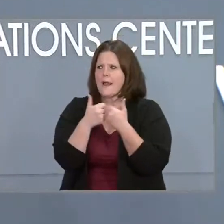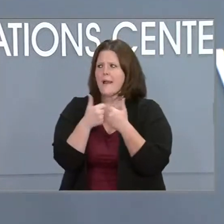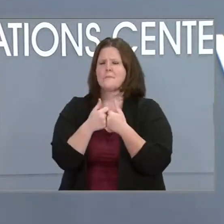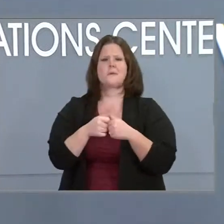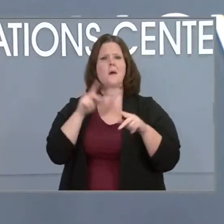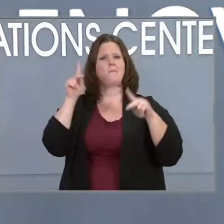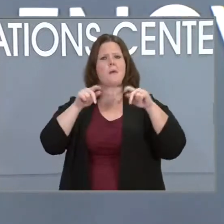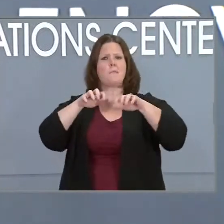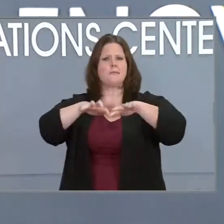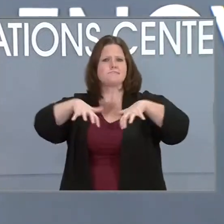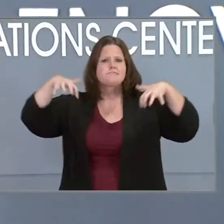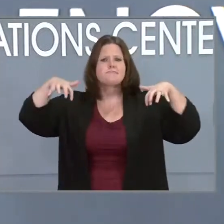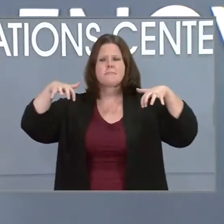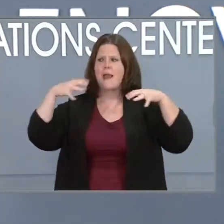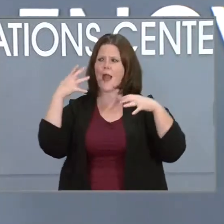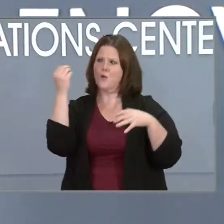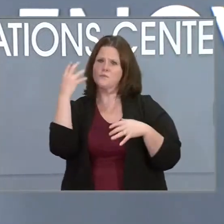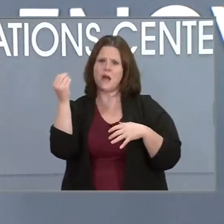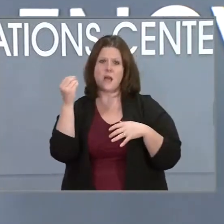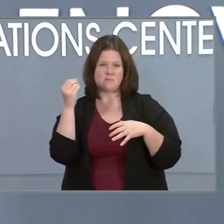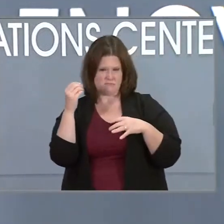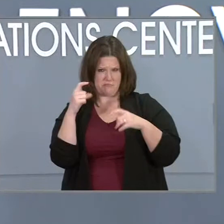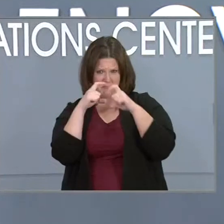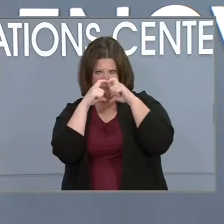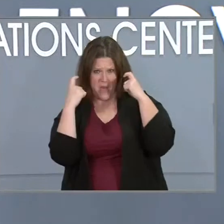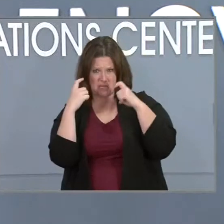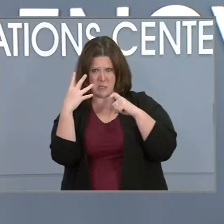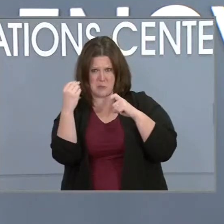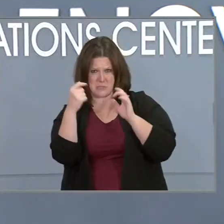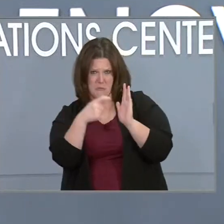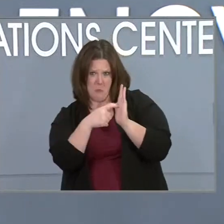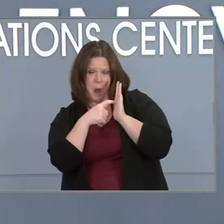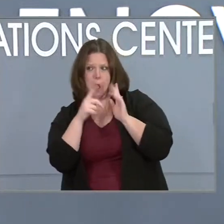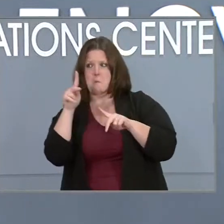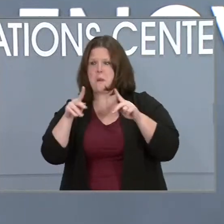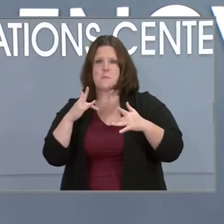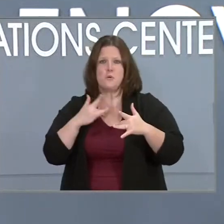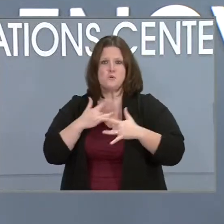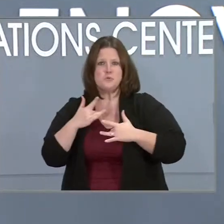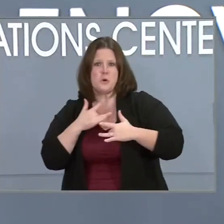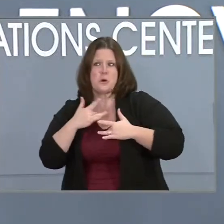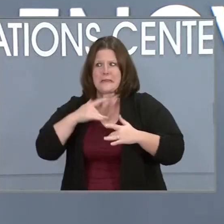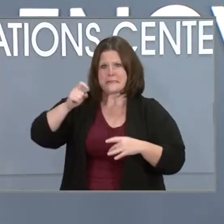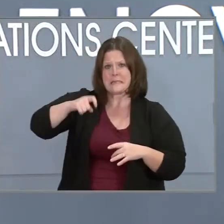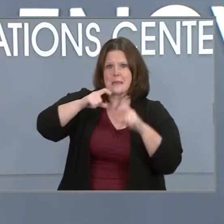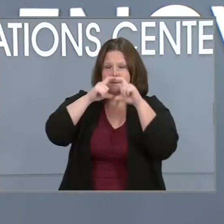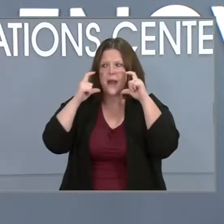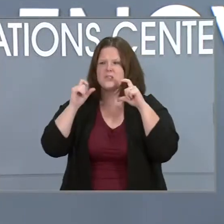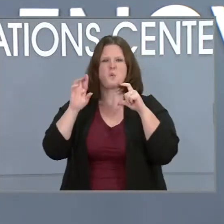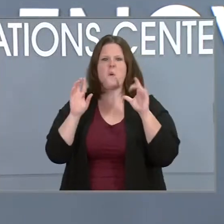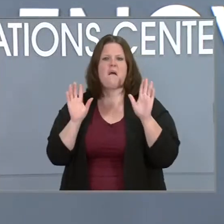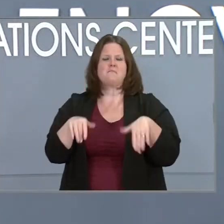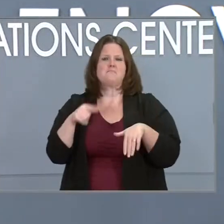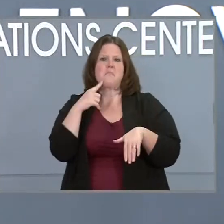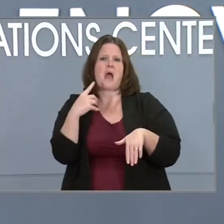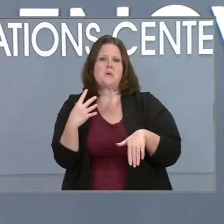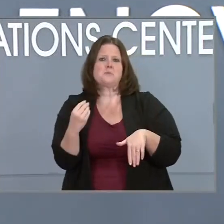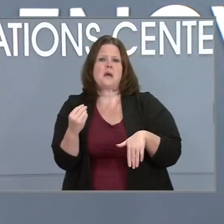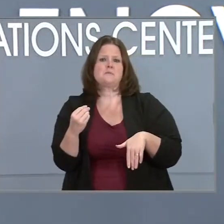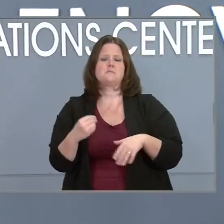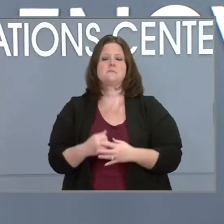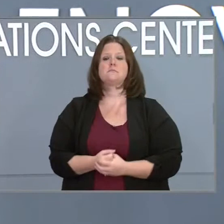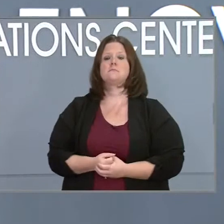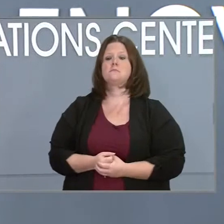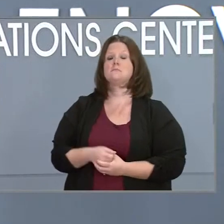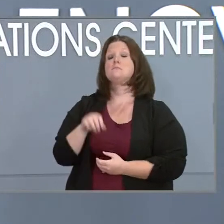any concern with masks outside, or is that not as much of a factor because it's outside? Well, we know that this